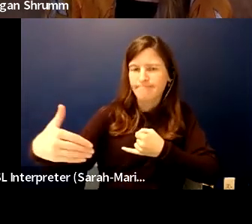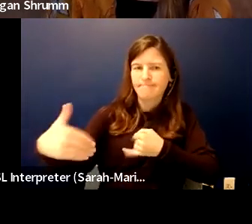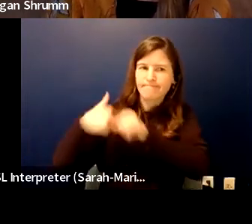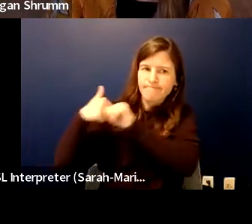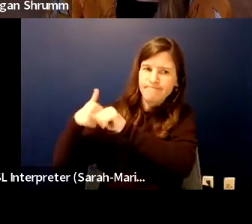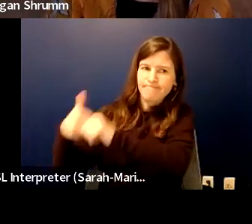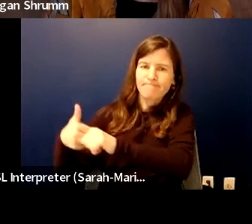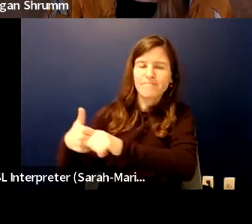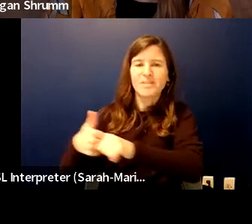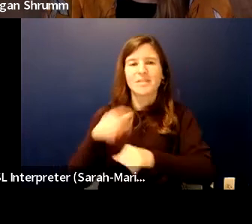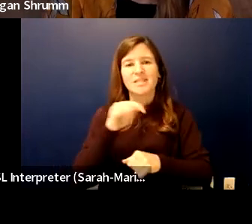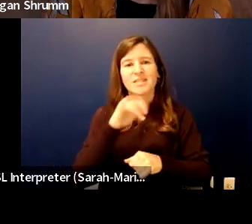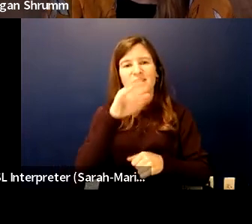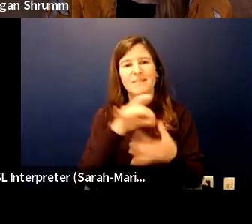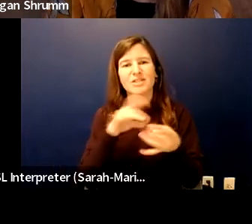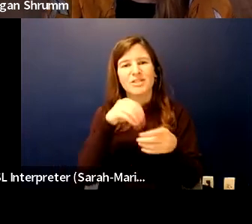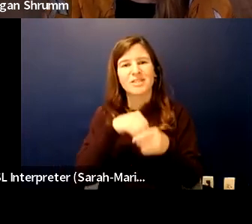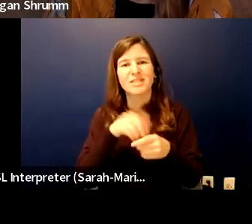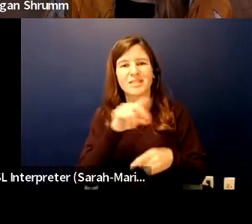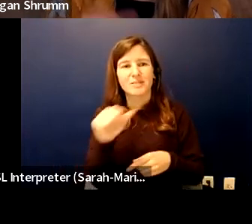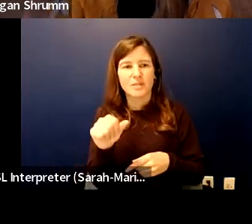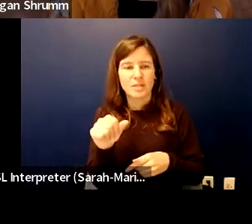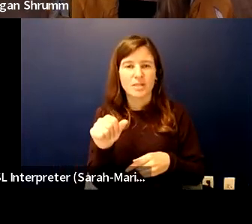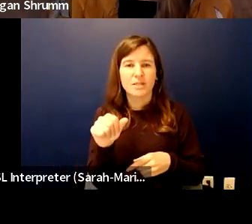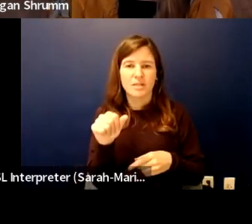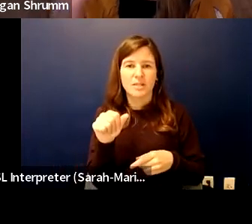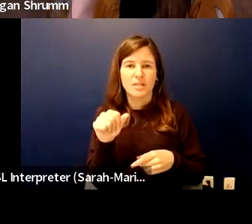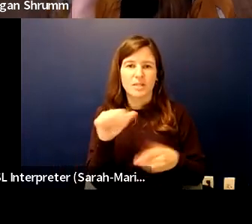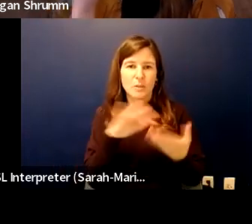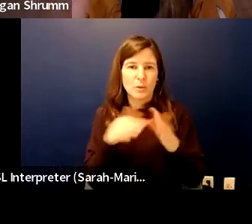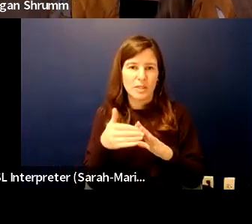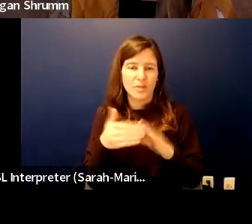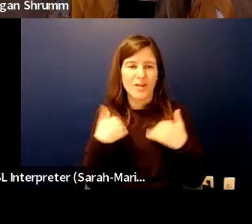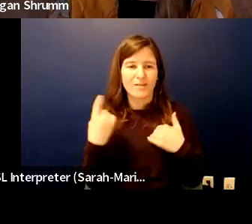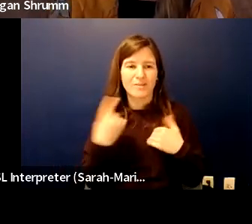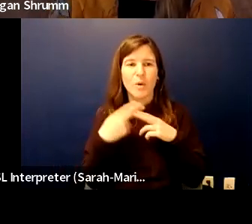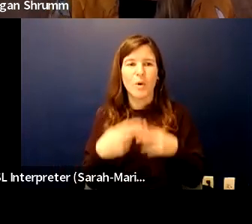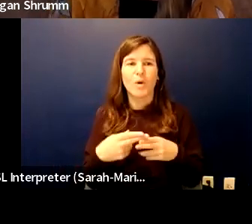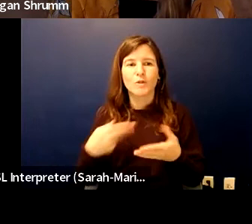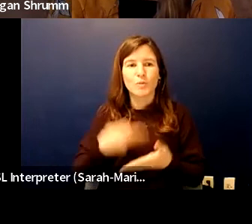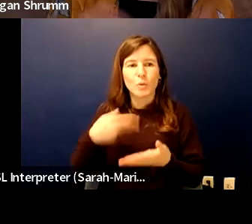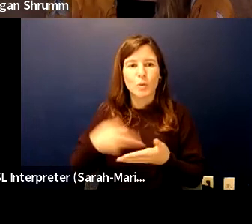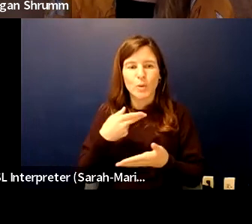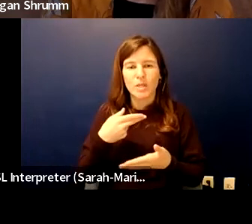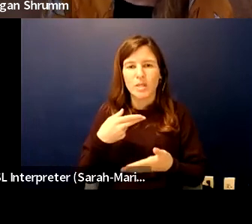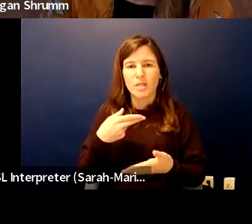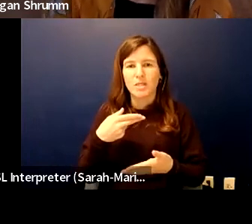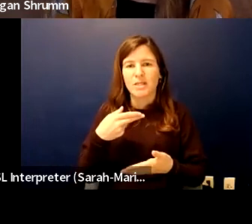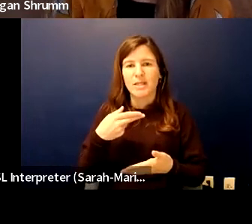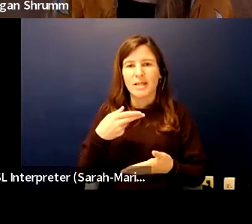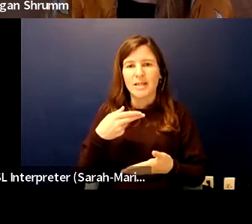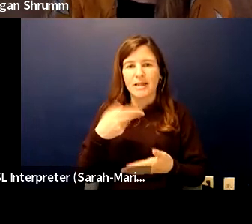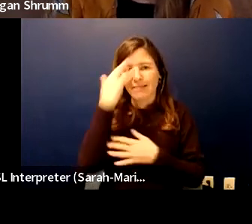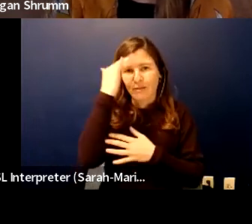Tiffany alluded to this. There's a concept of spoon theory, in which you only have so many spoons of energy